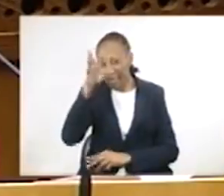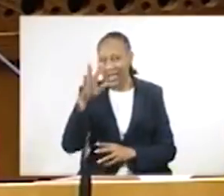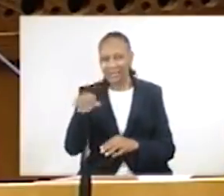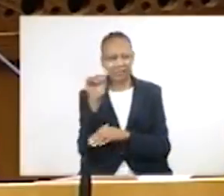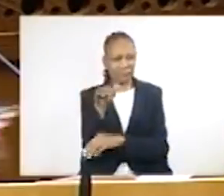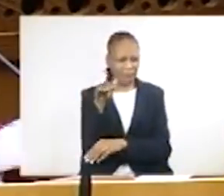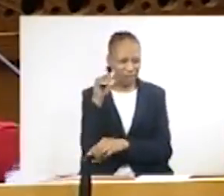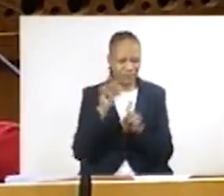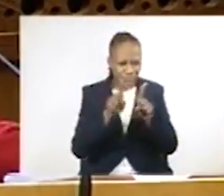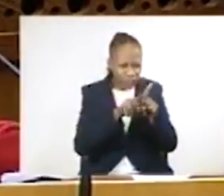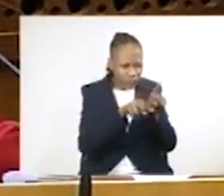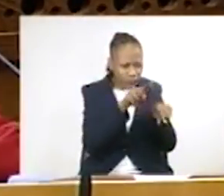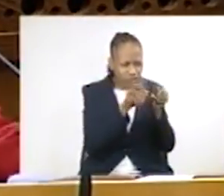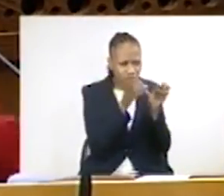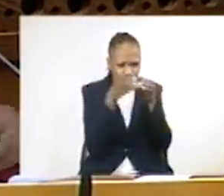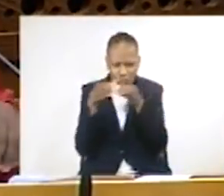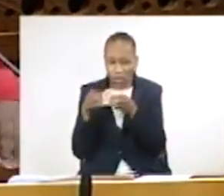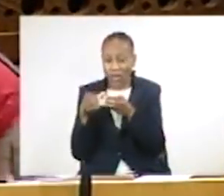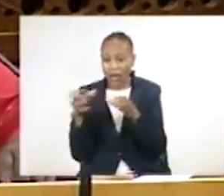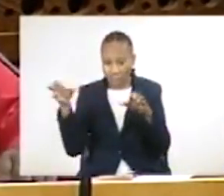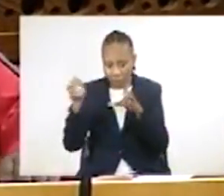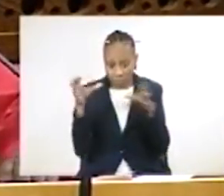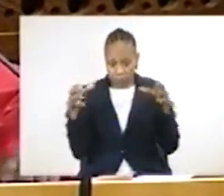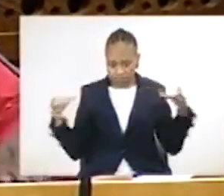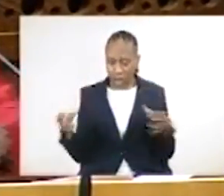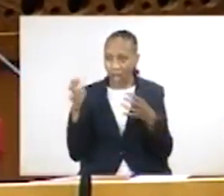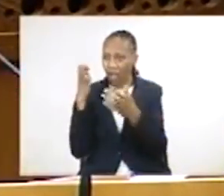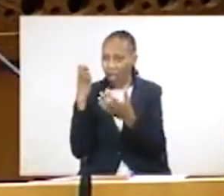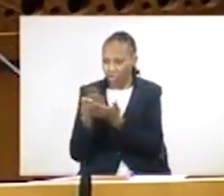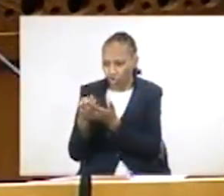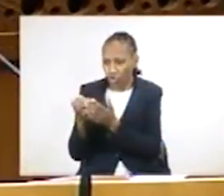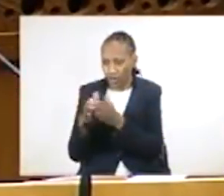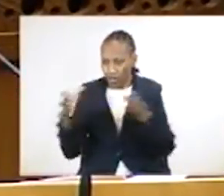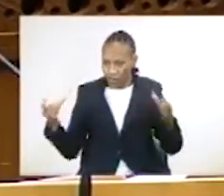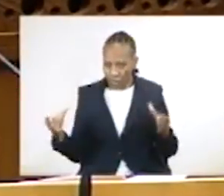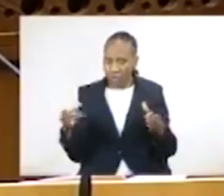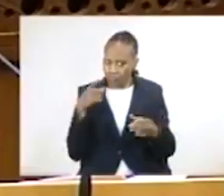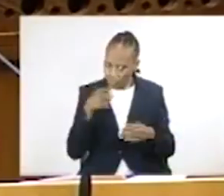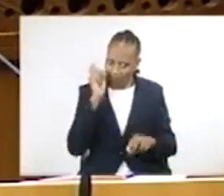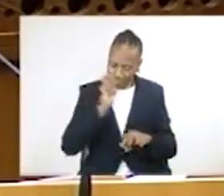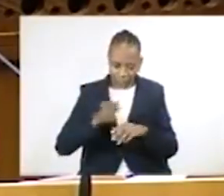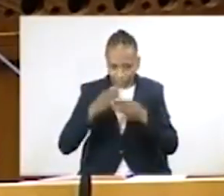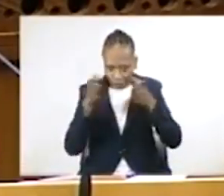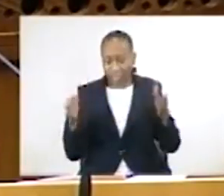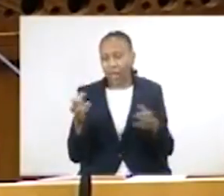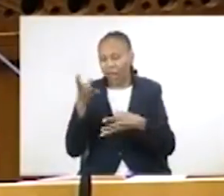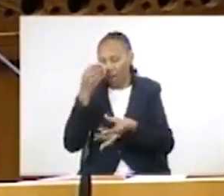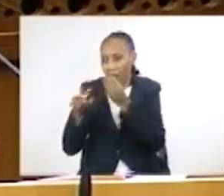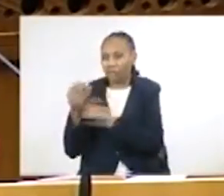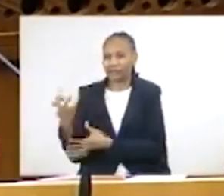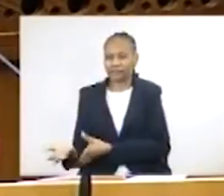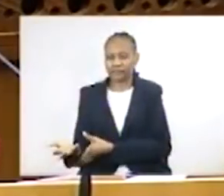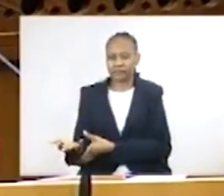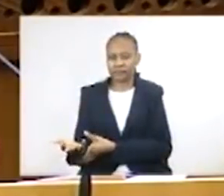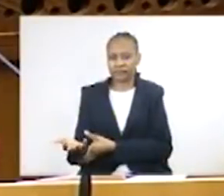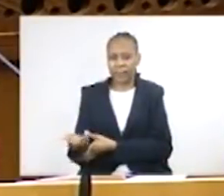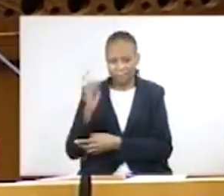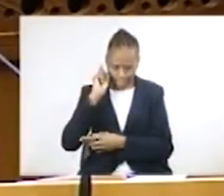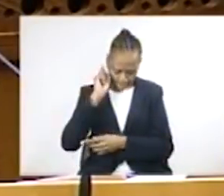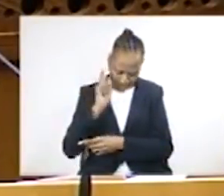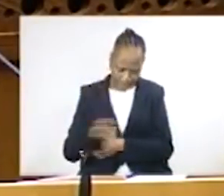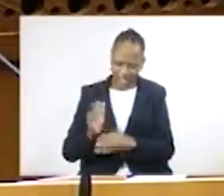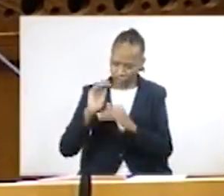is radical about buying stolen land? Maybe we must give you a few tips on what is radical economic transformation. You must